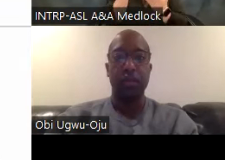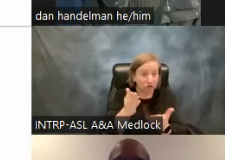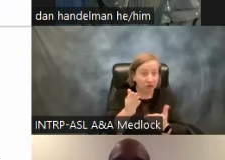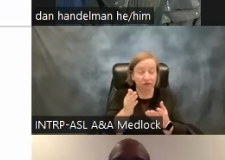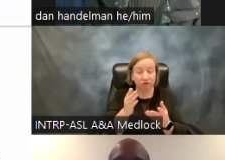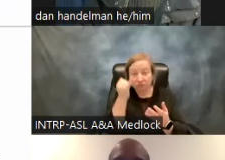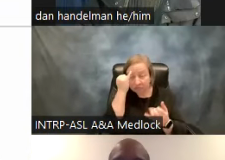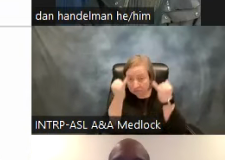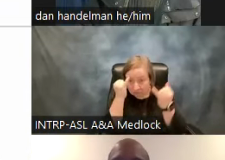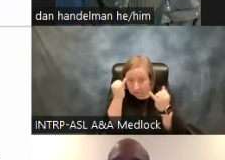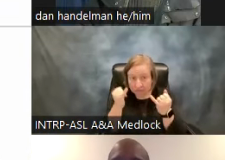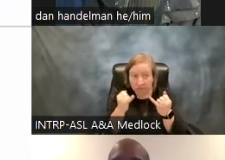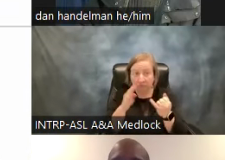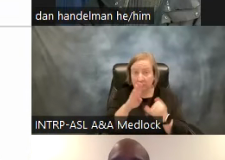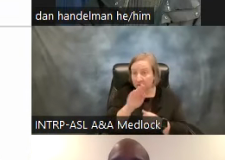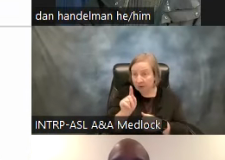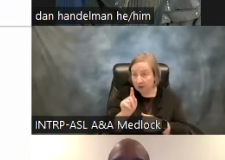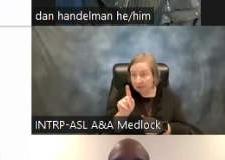B1?